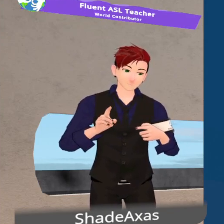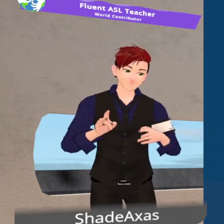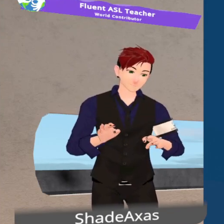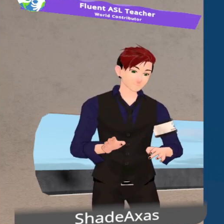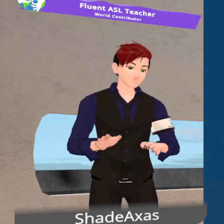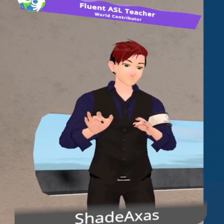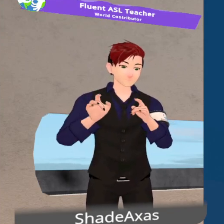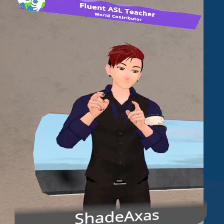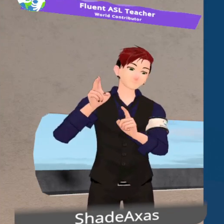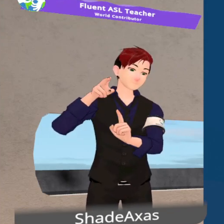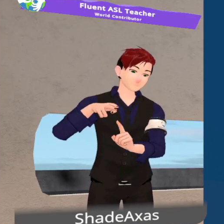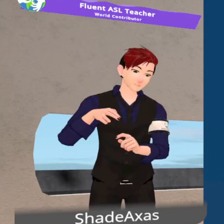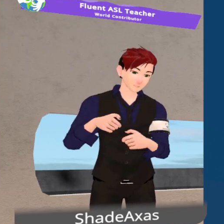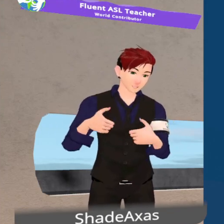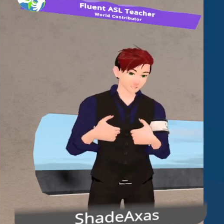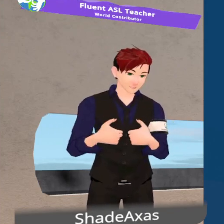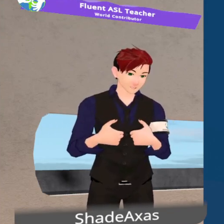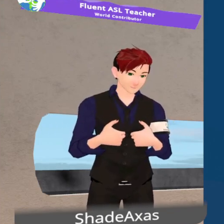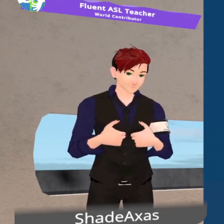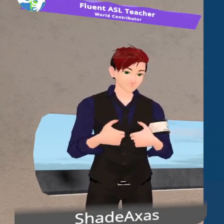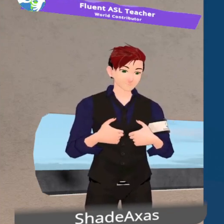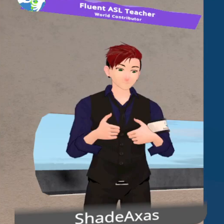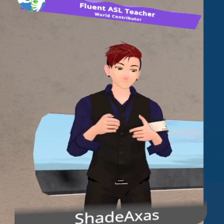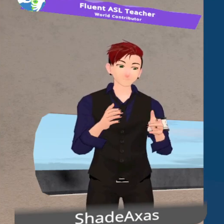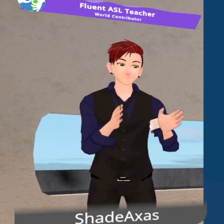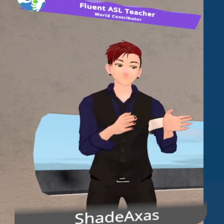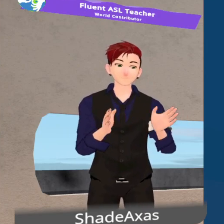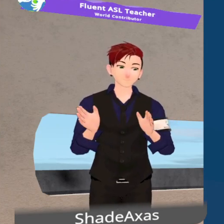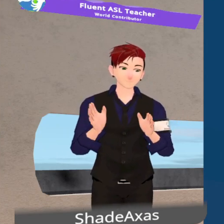and apply it to the game.